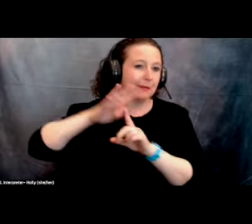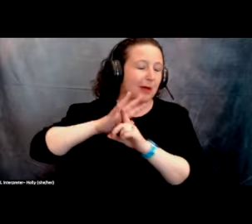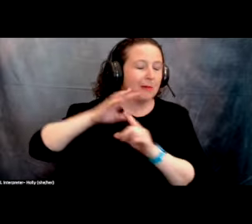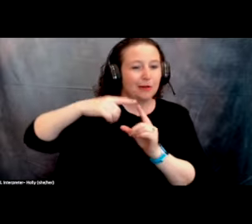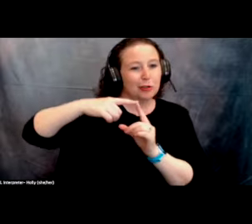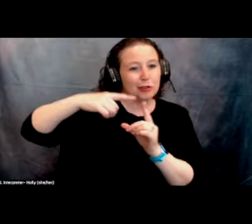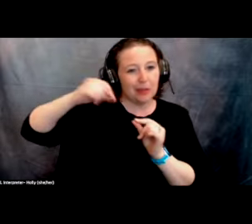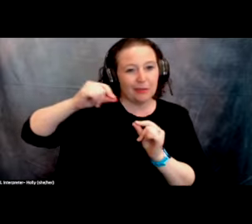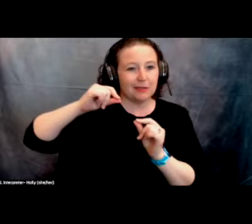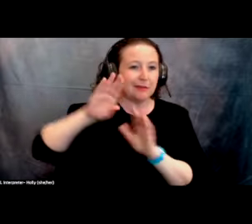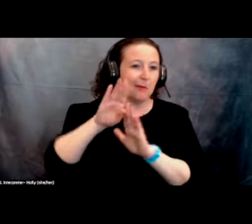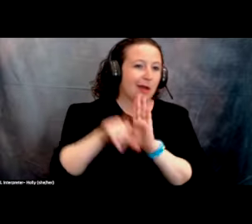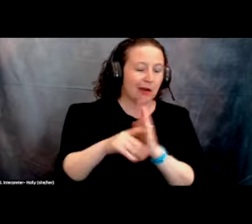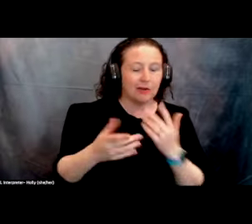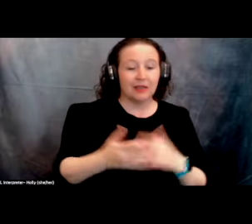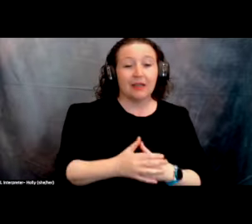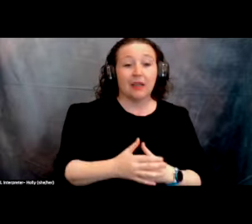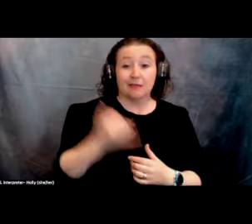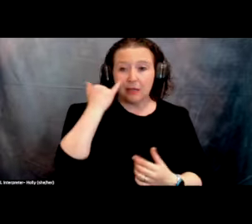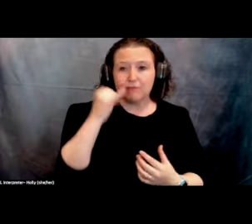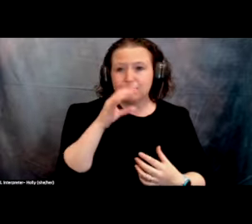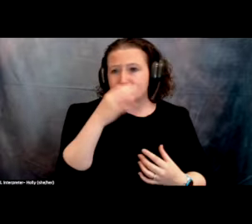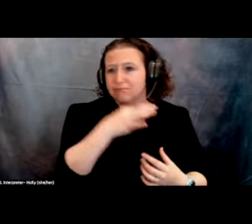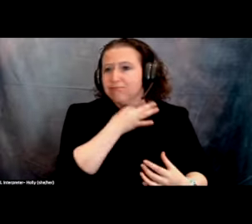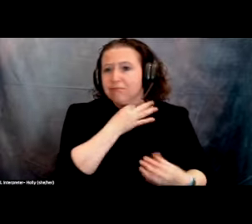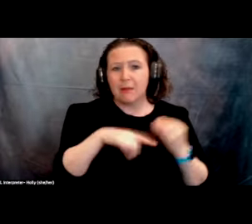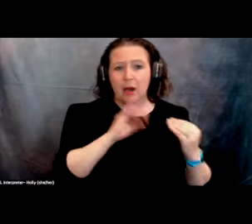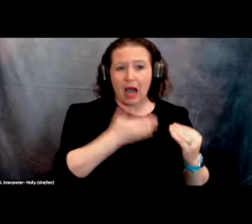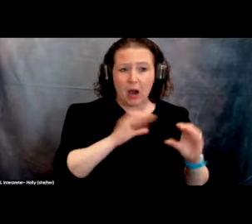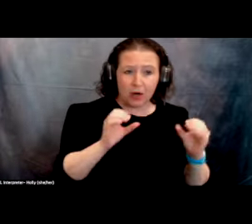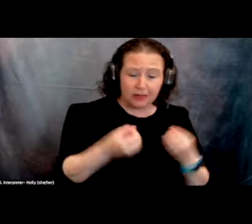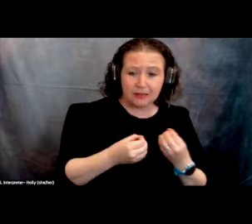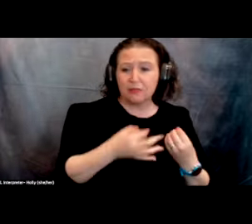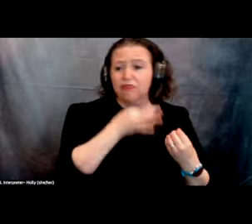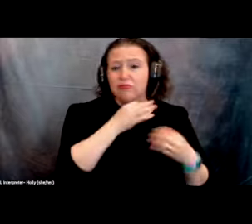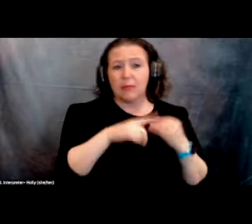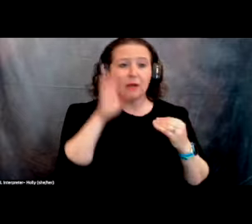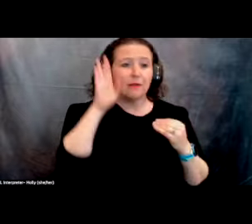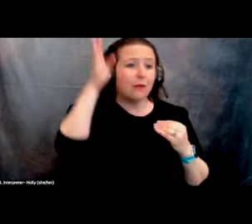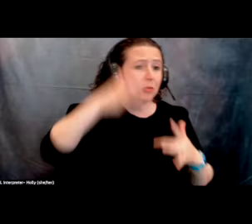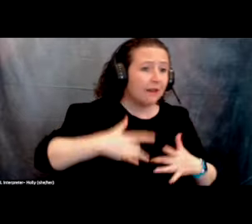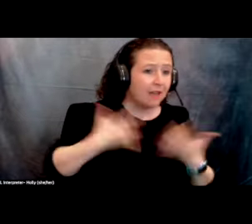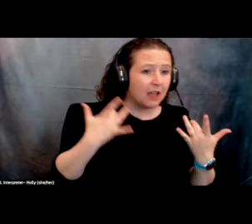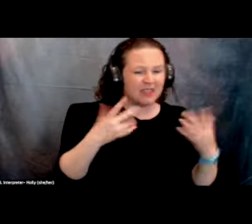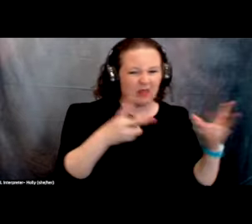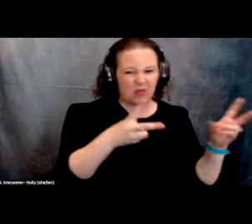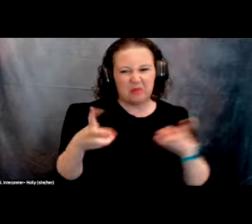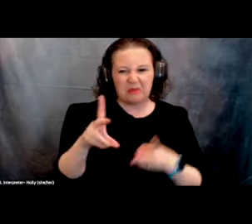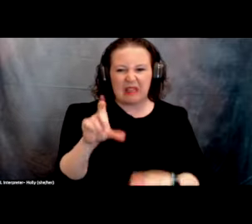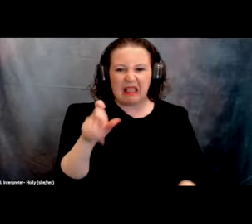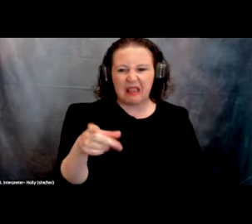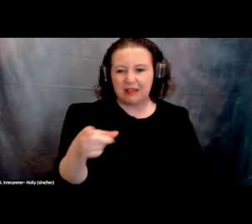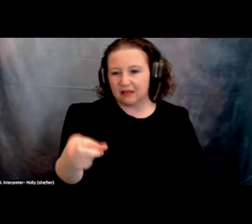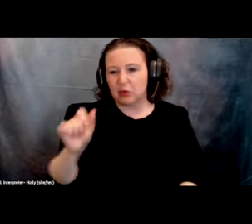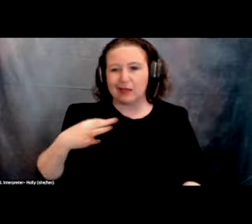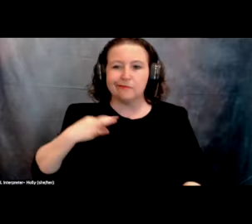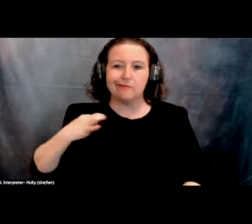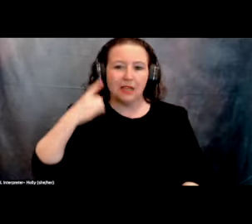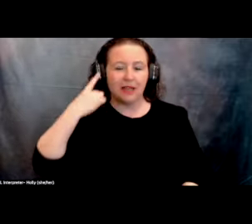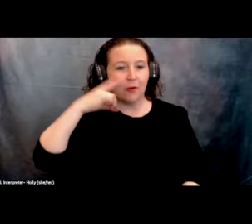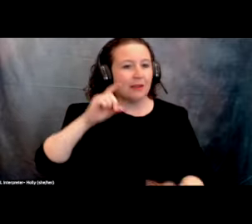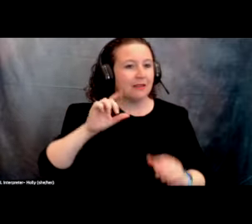our organization or learning about future events that we have, I'll go ahead and put the link in the chat for where you can sign up for our email